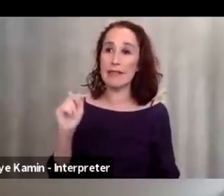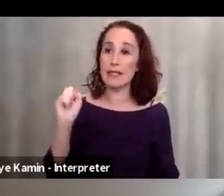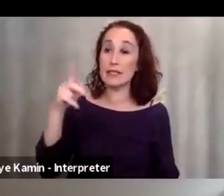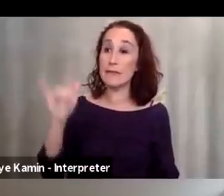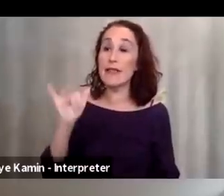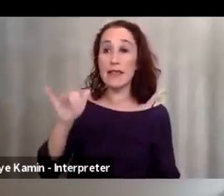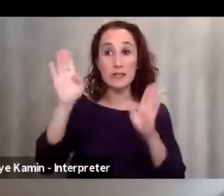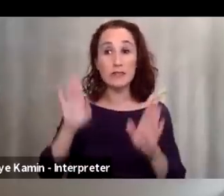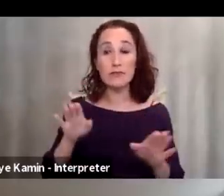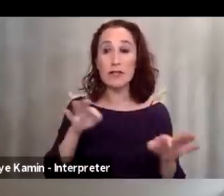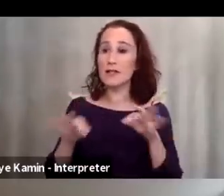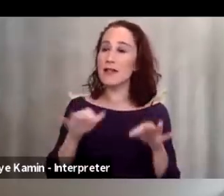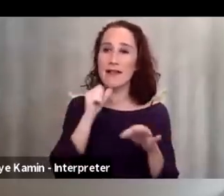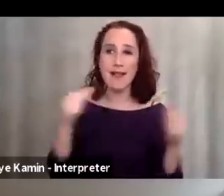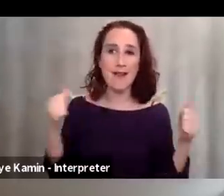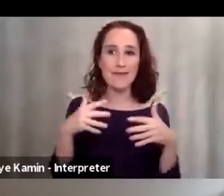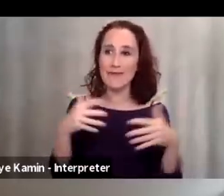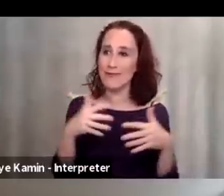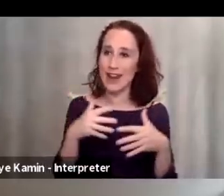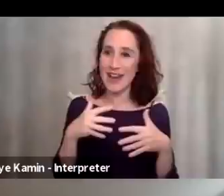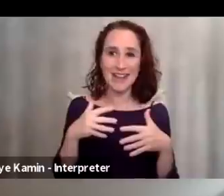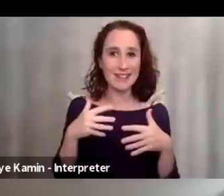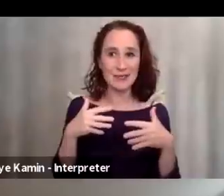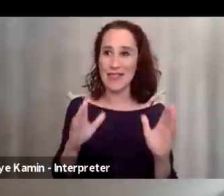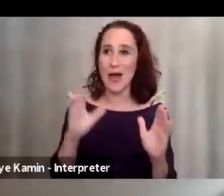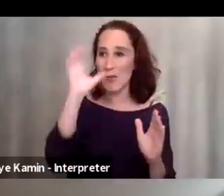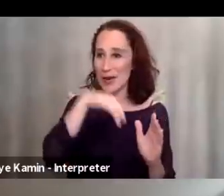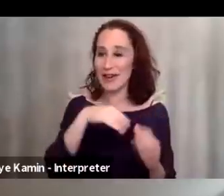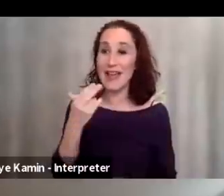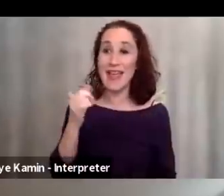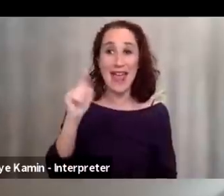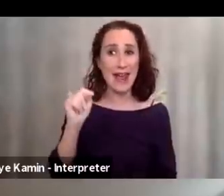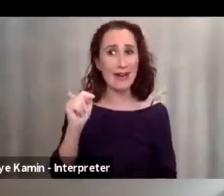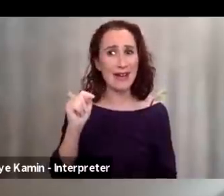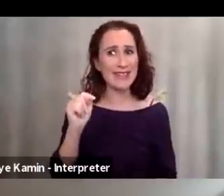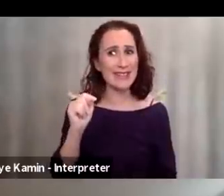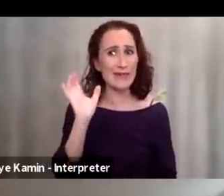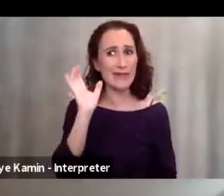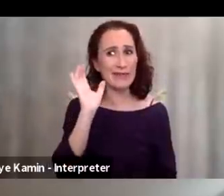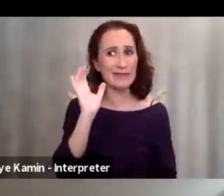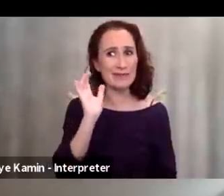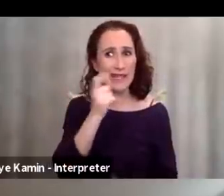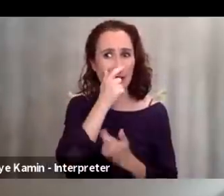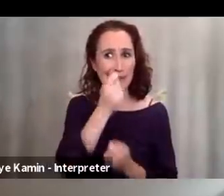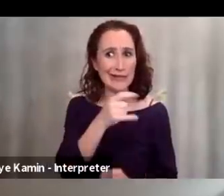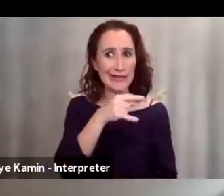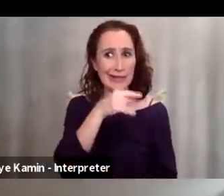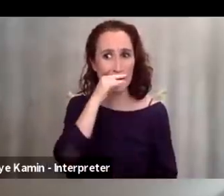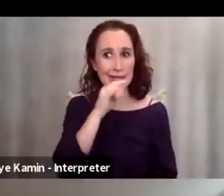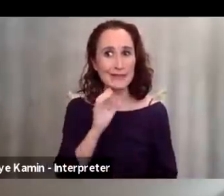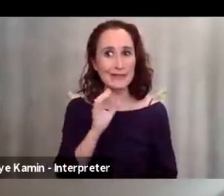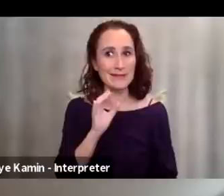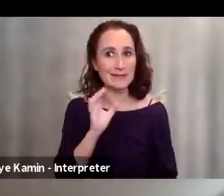is not afraid of its weirdness. You know, Harriet's a really unusual kid. There are scenes that are